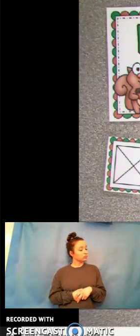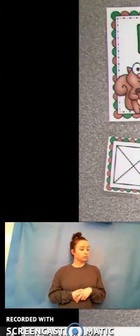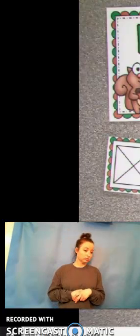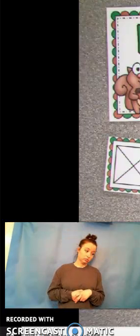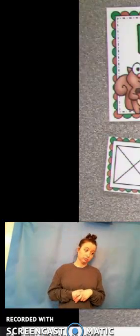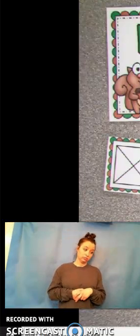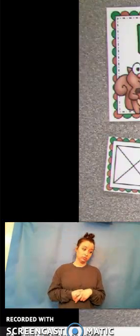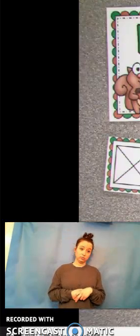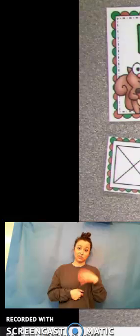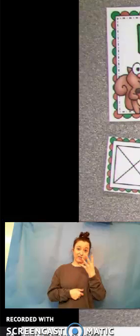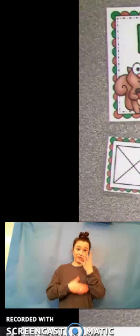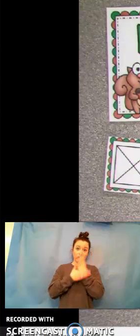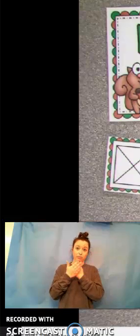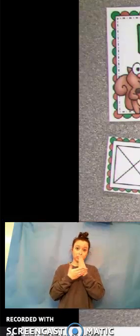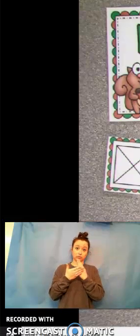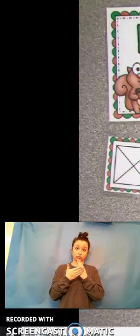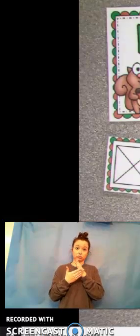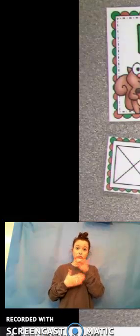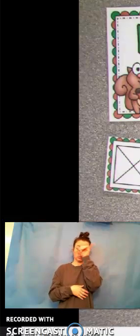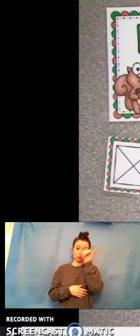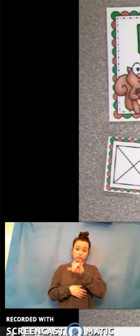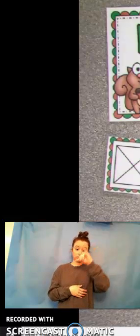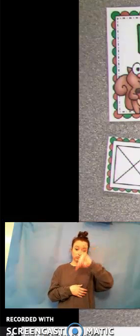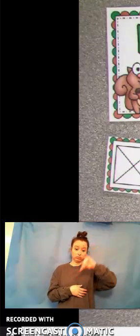He's got 4 pieces. Are they all the same?